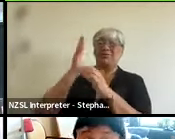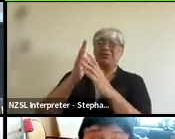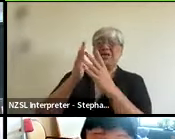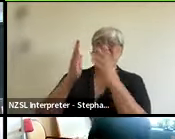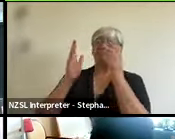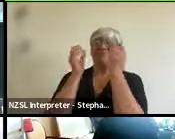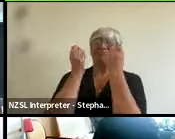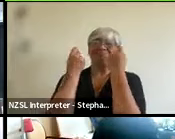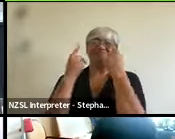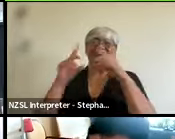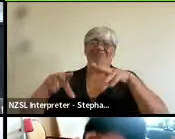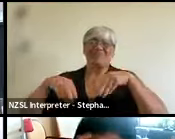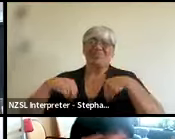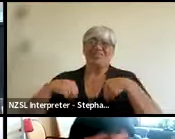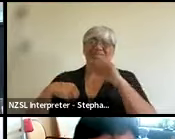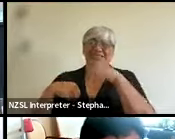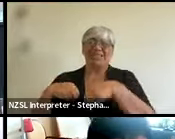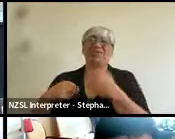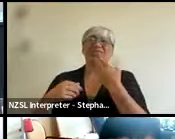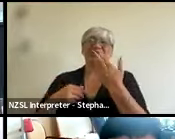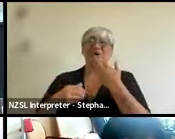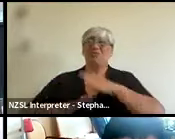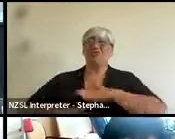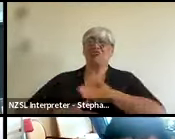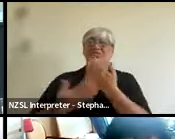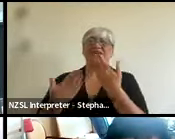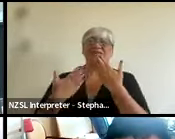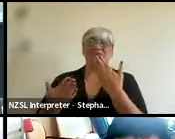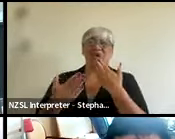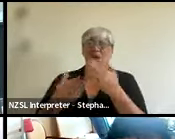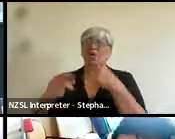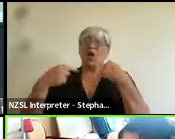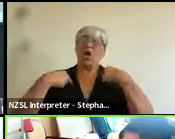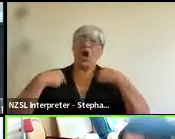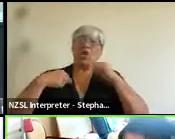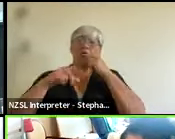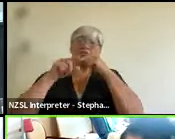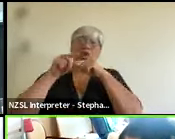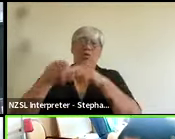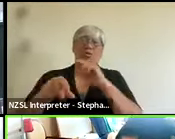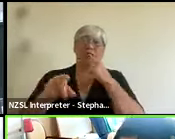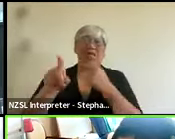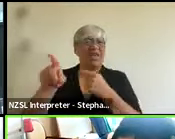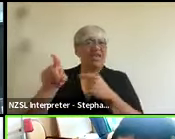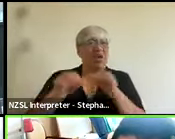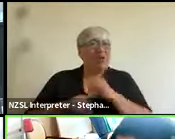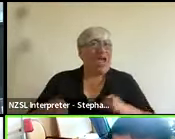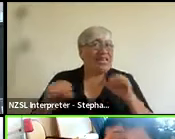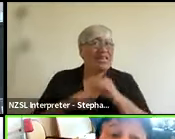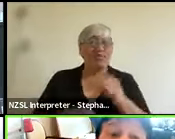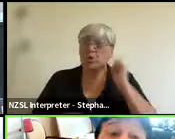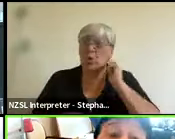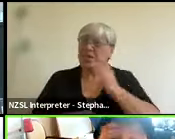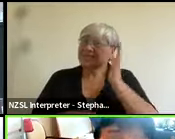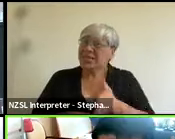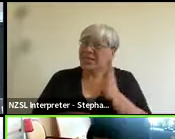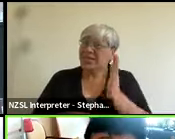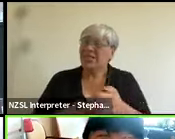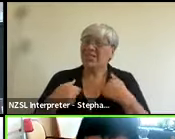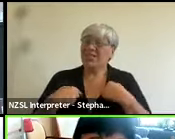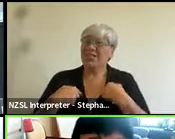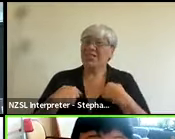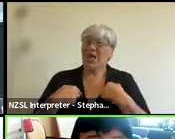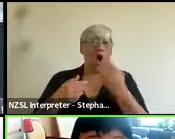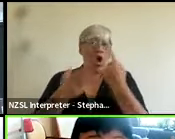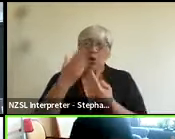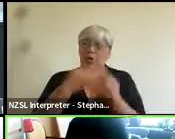you, Adriana, and I Thank you, appreciate Adriana. I will follow that up again. Yeah, well, I'm still waiting for those toilets. It's just a lock